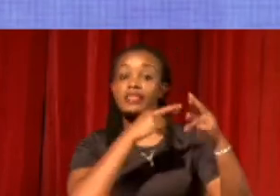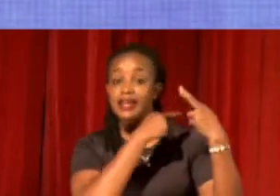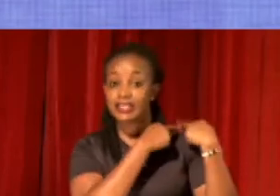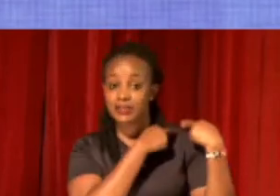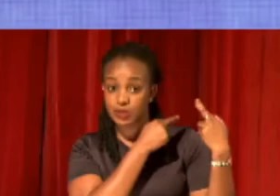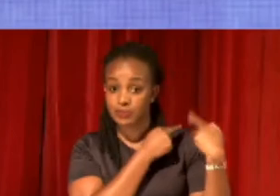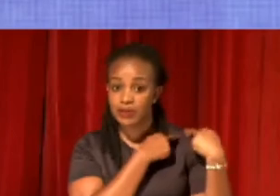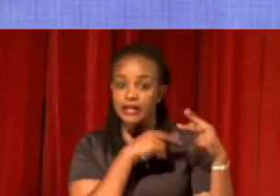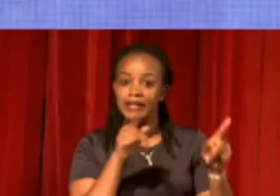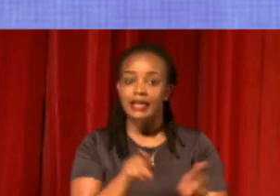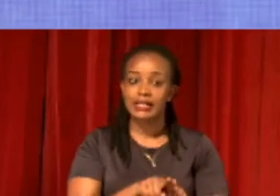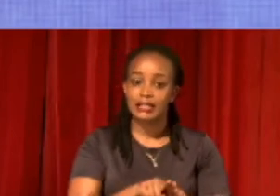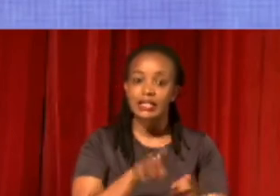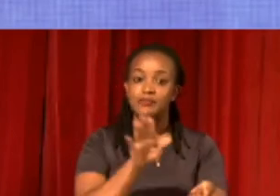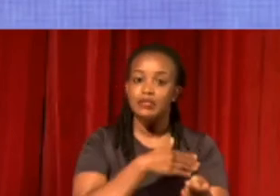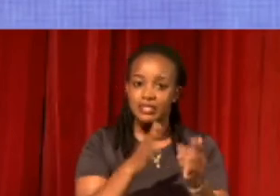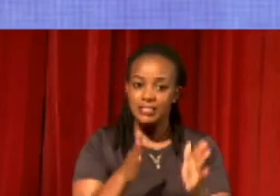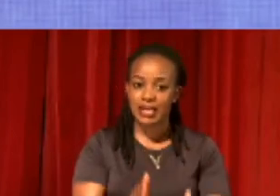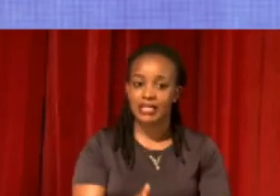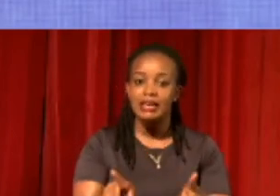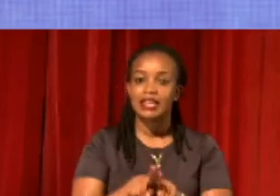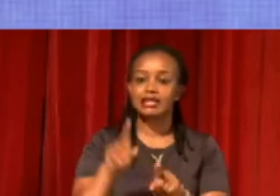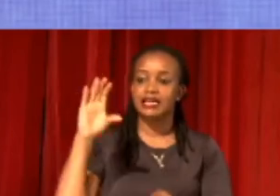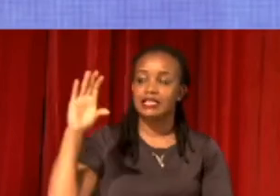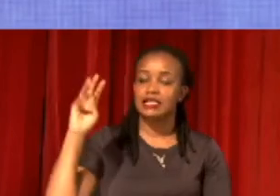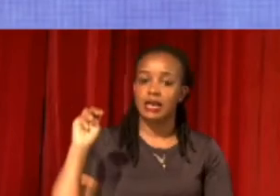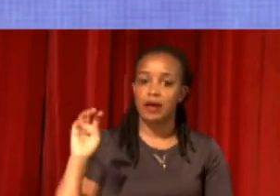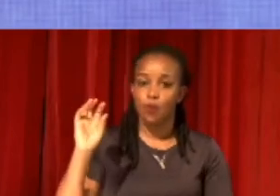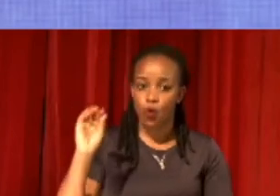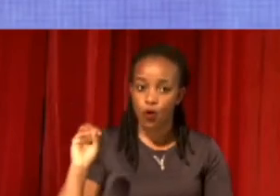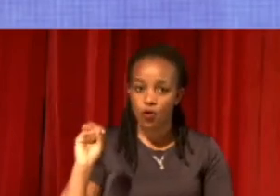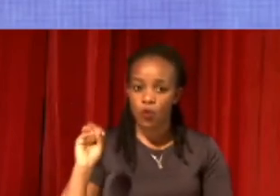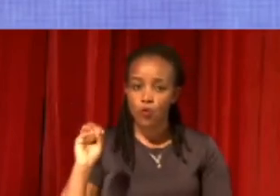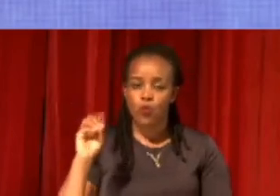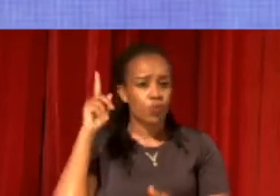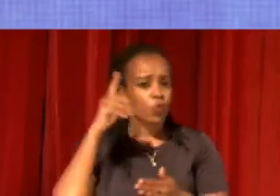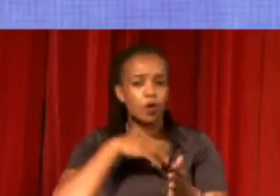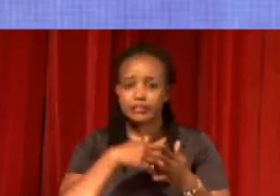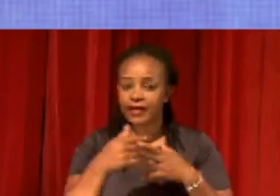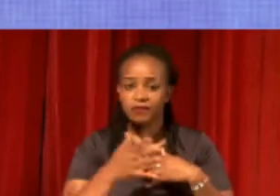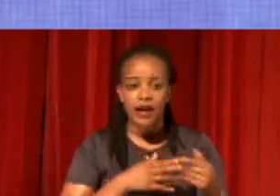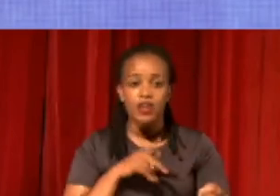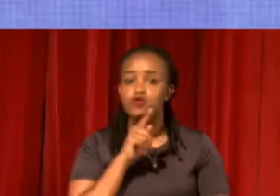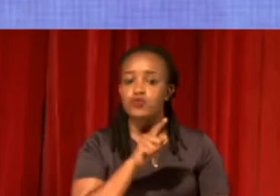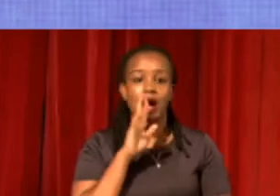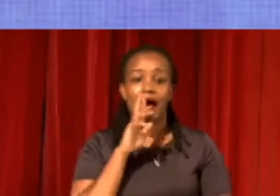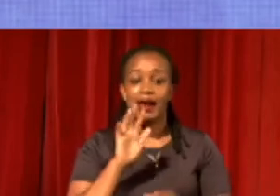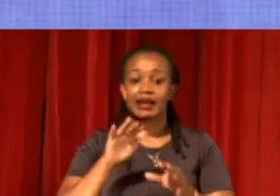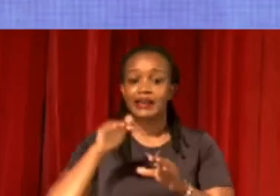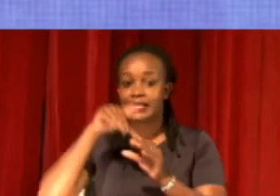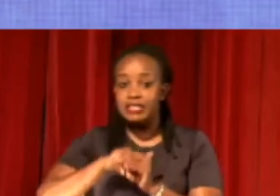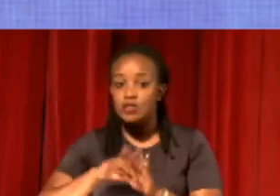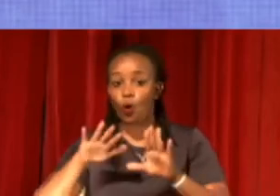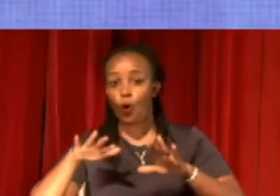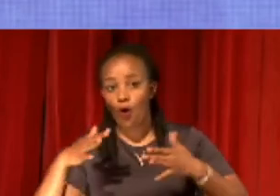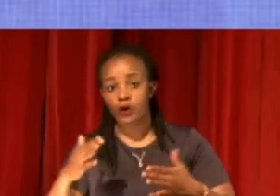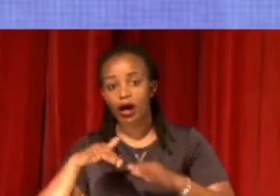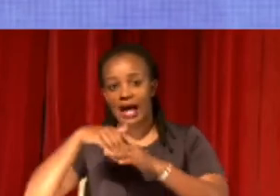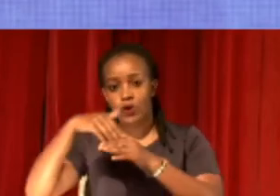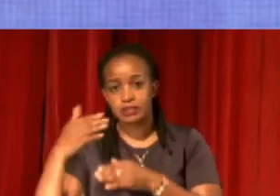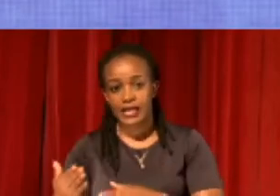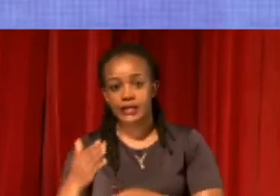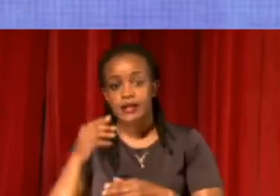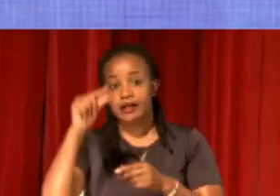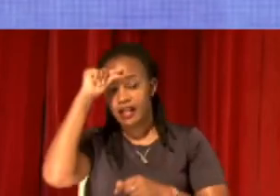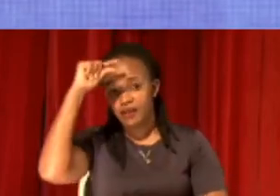as a CMO, as whatever branch of government you are in, or outside government, you need to understand your mandate. We